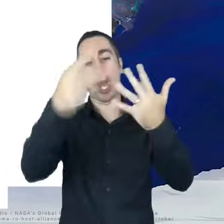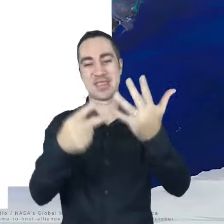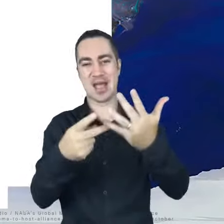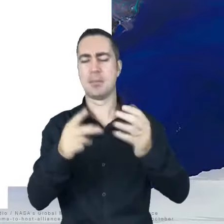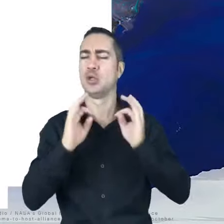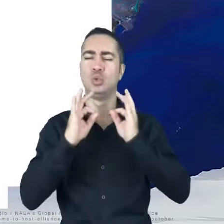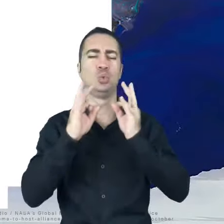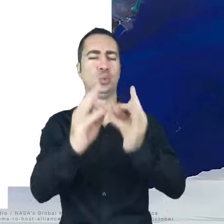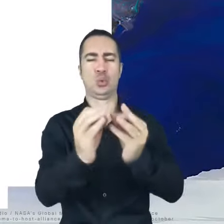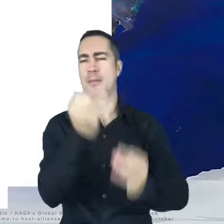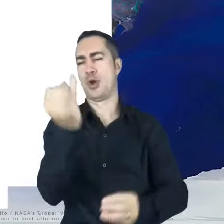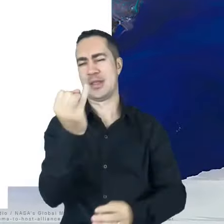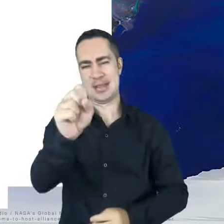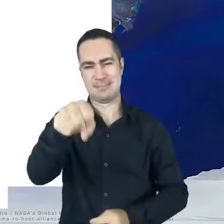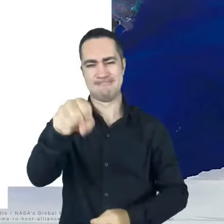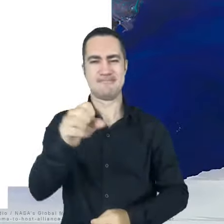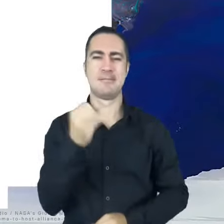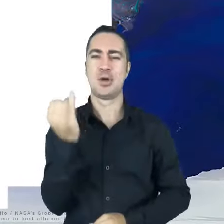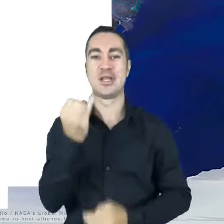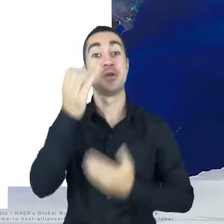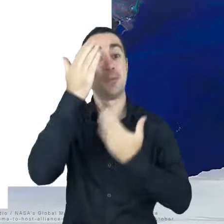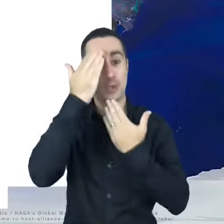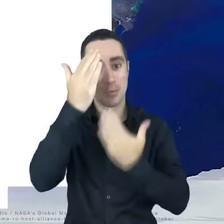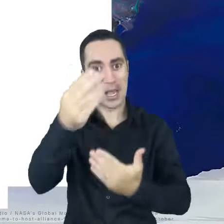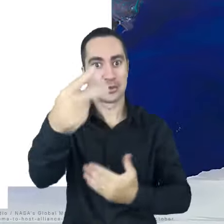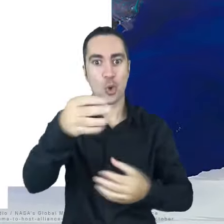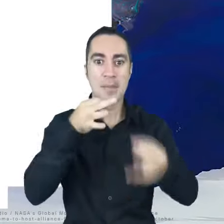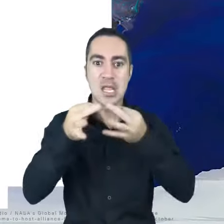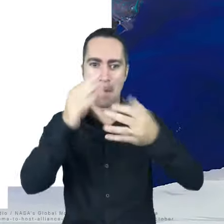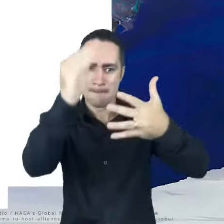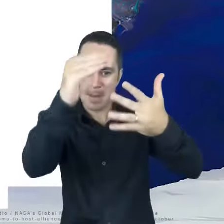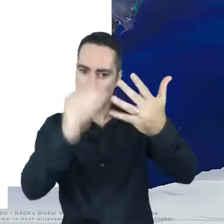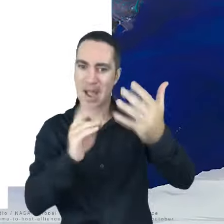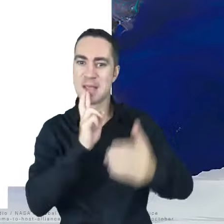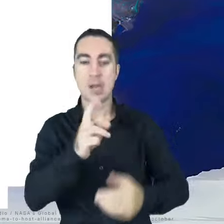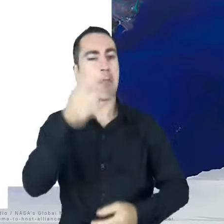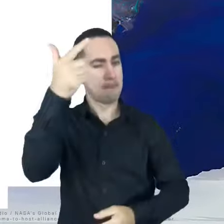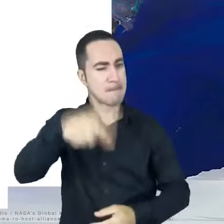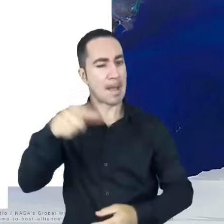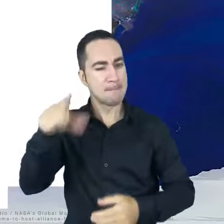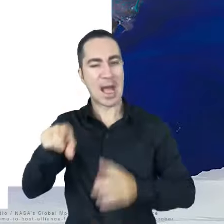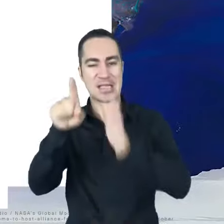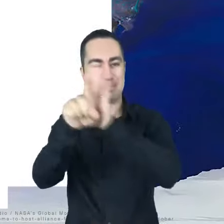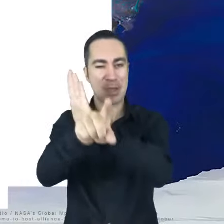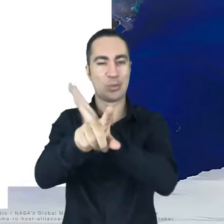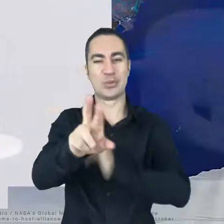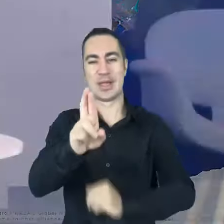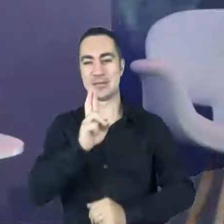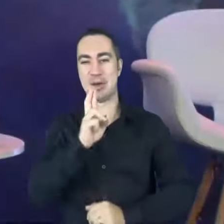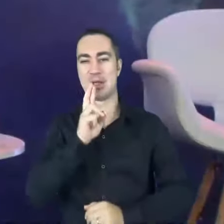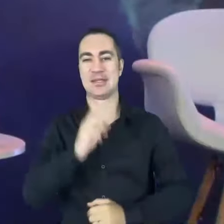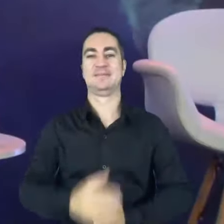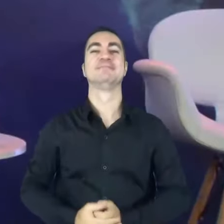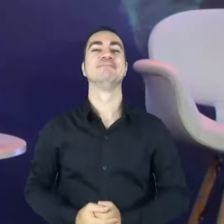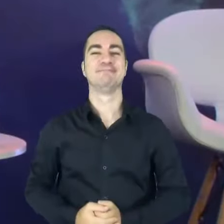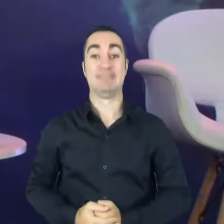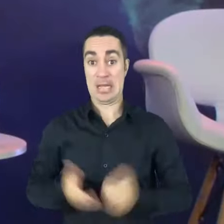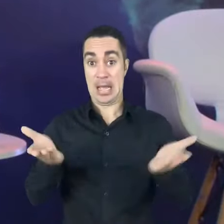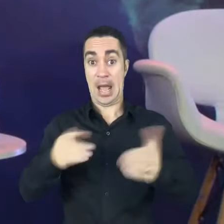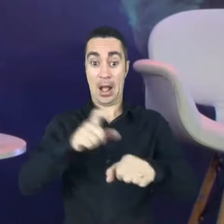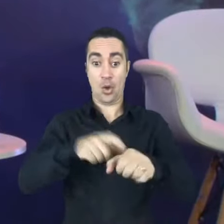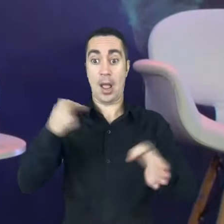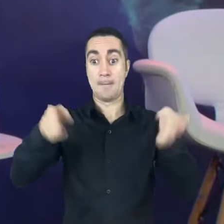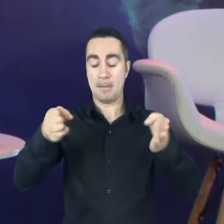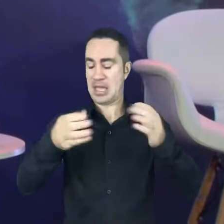certo? Muito obrigada a quem participou e vai vir mais por aí. Fiquem prontos, tá bom? Agora é momento de virar a chave. Eu vou trocar